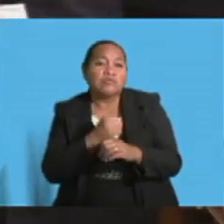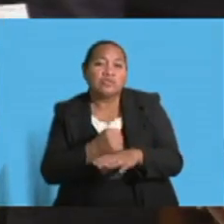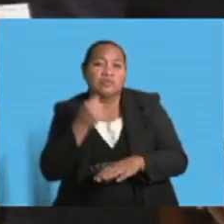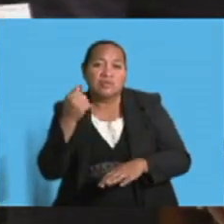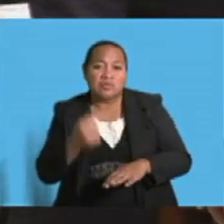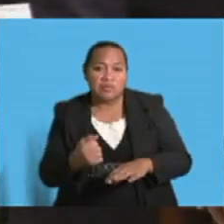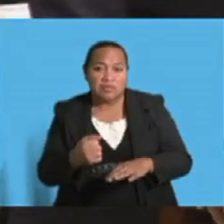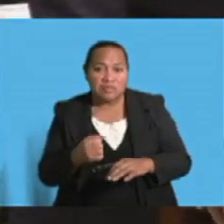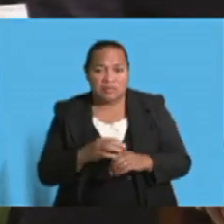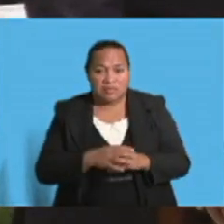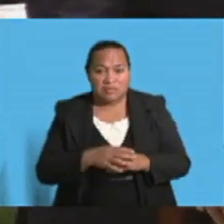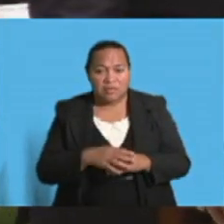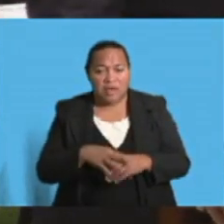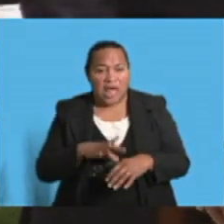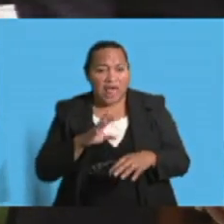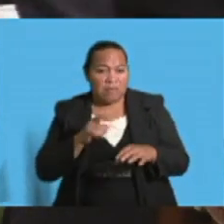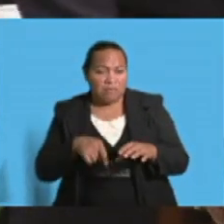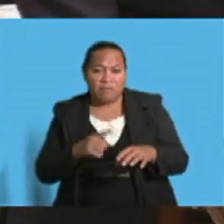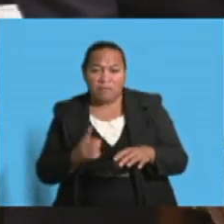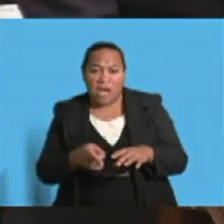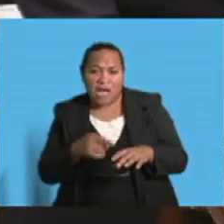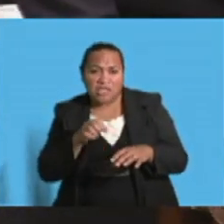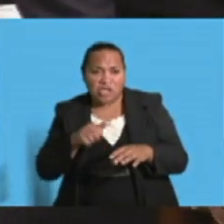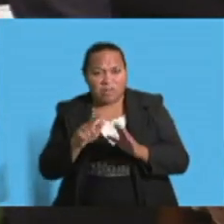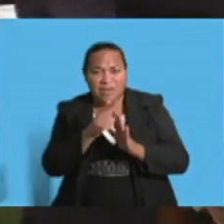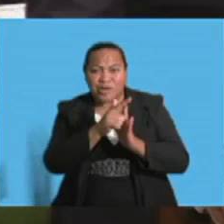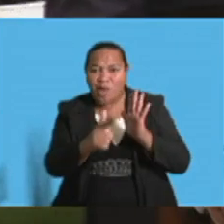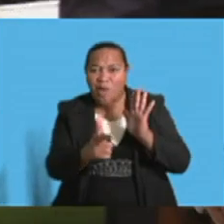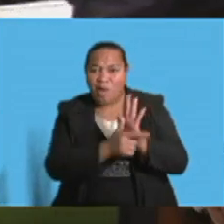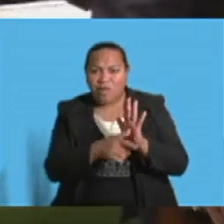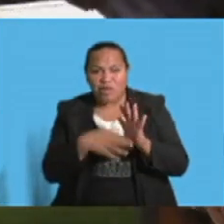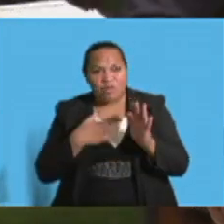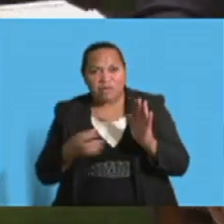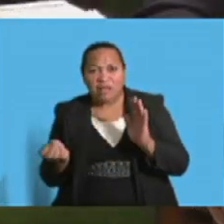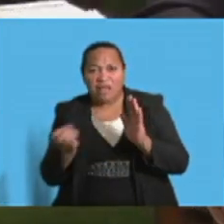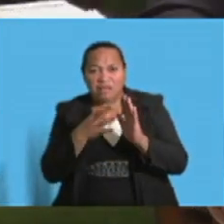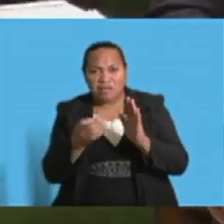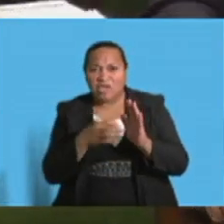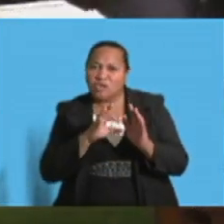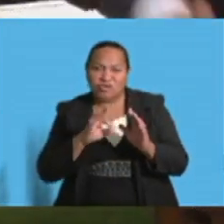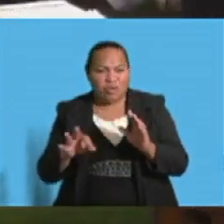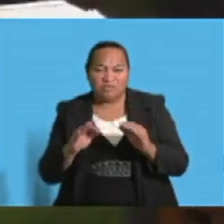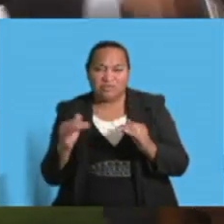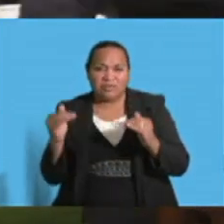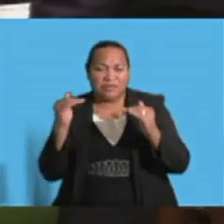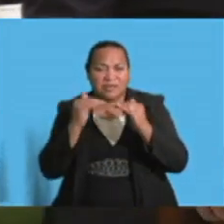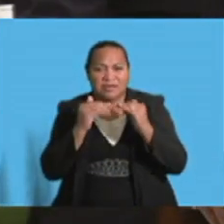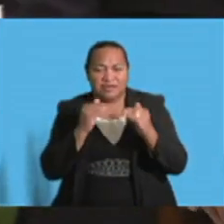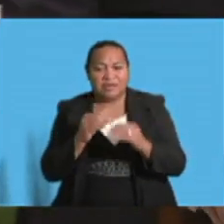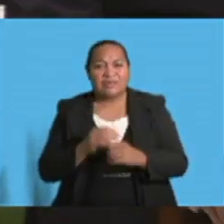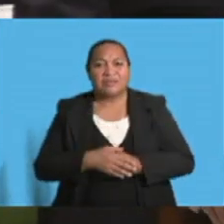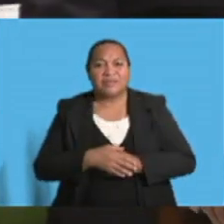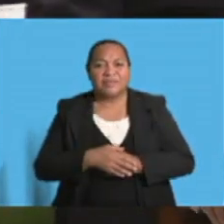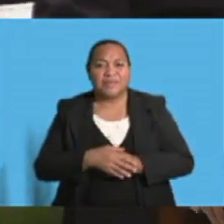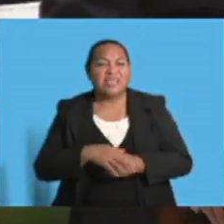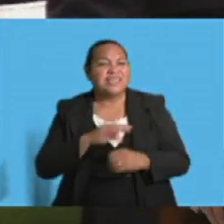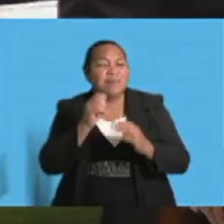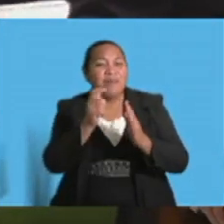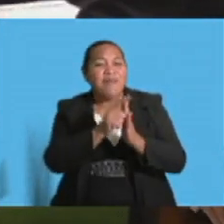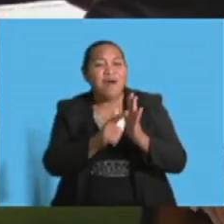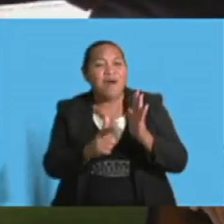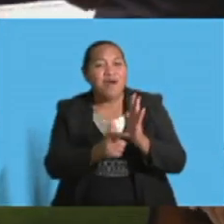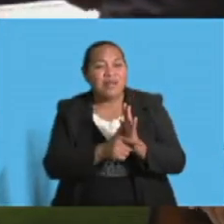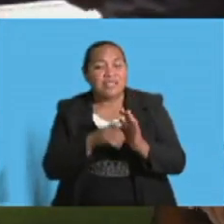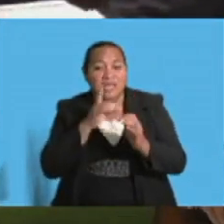judiciary to certain laws that were brought in Parliament, and we know what those laws are. Certain law firms, Madam Speaker, which some of them are using now, had privacy